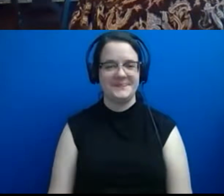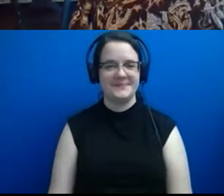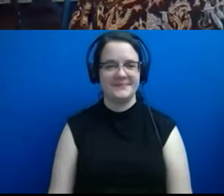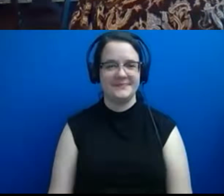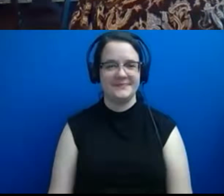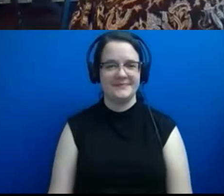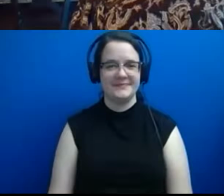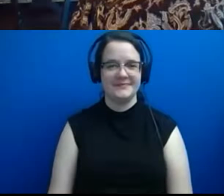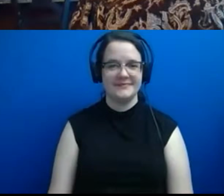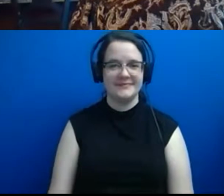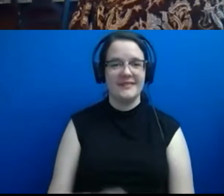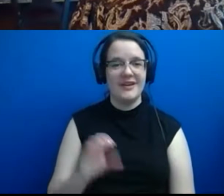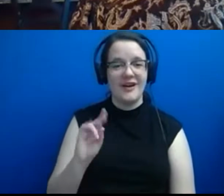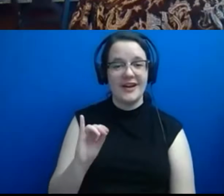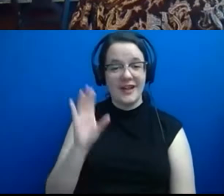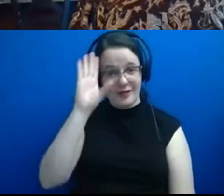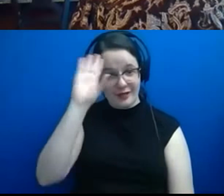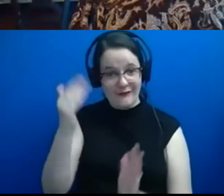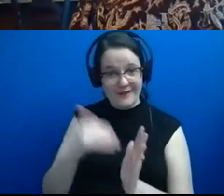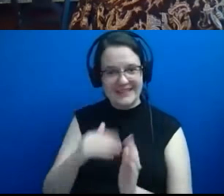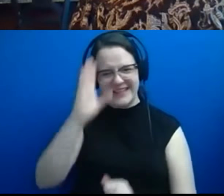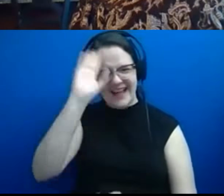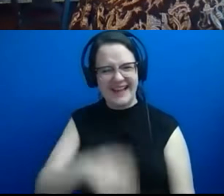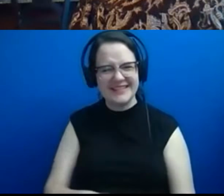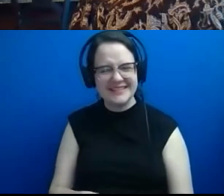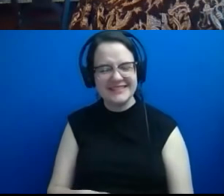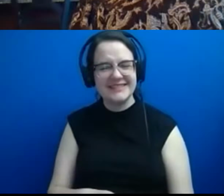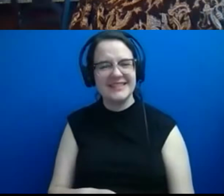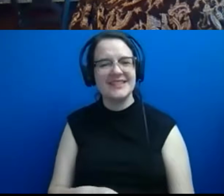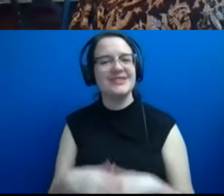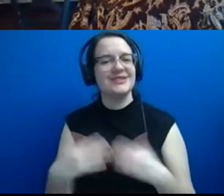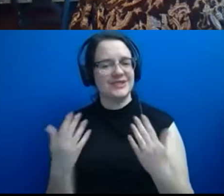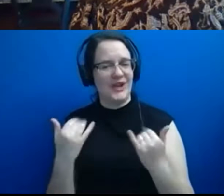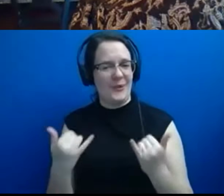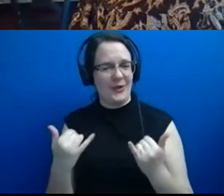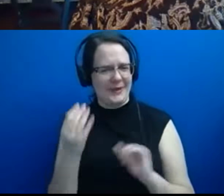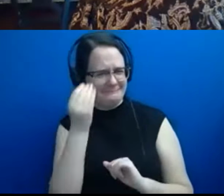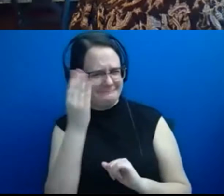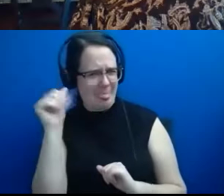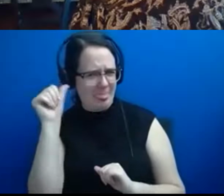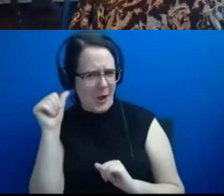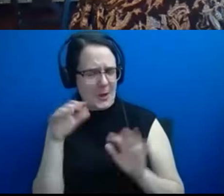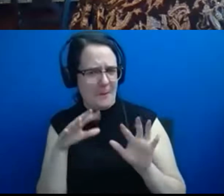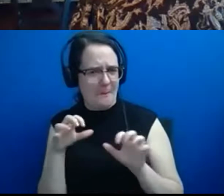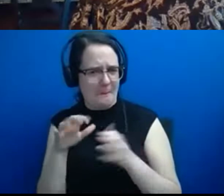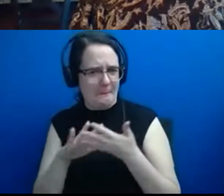Hello. Go for it, Ani. Hi. So currently, we're working with School